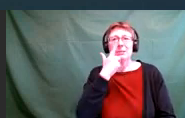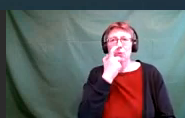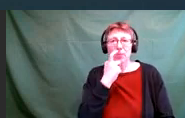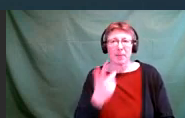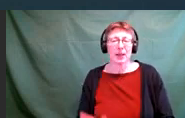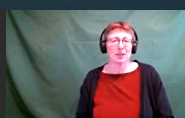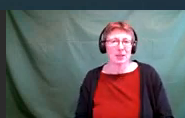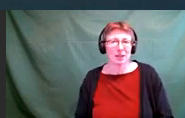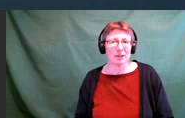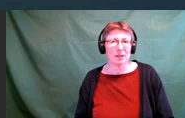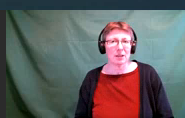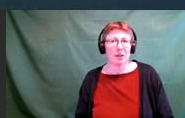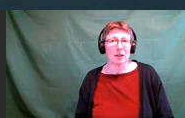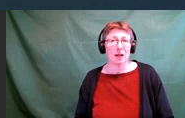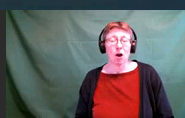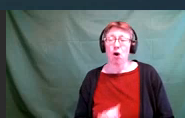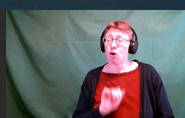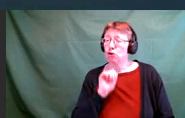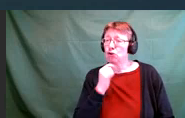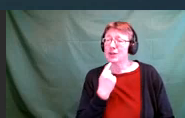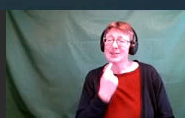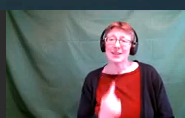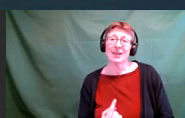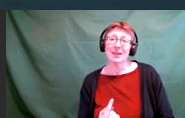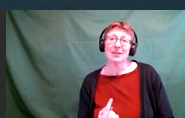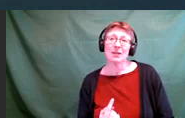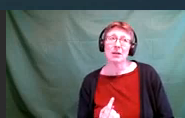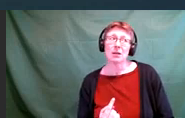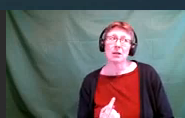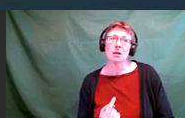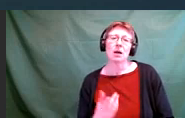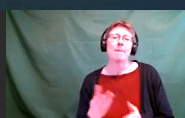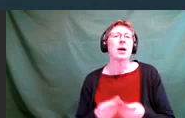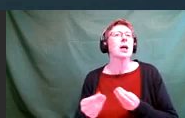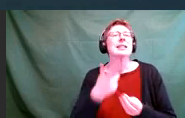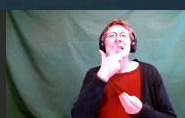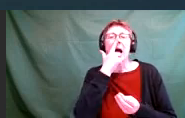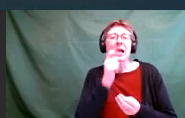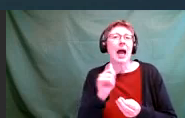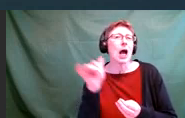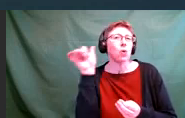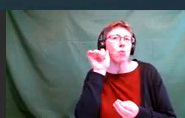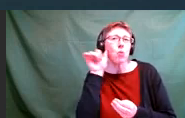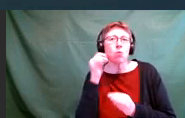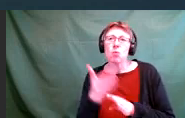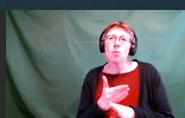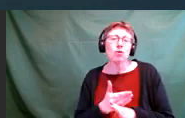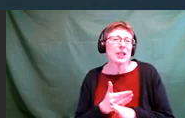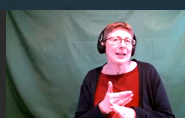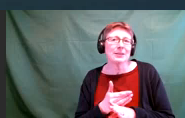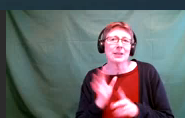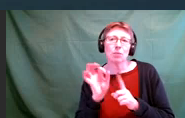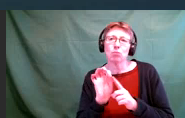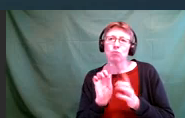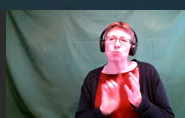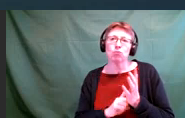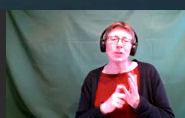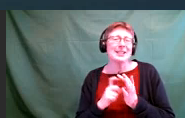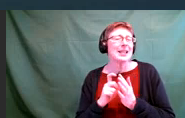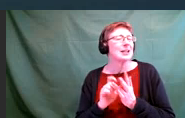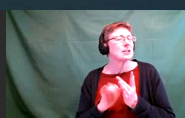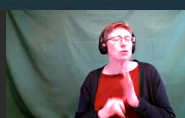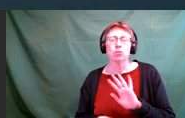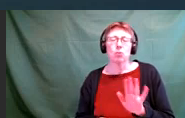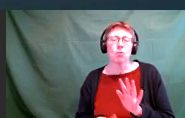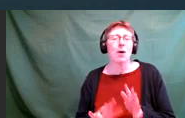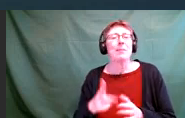So we're not saying that markets can predict exactly what's going to happen. It's to do with the changes in probabilities